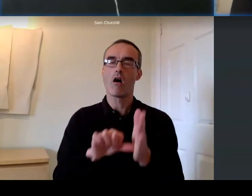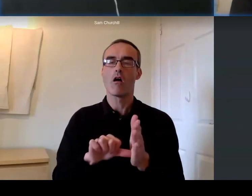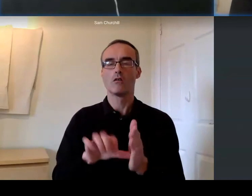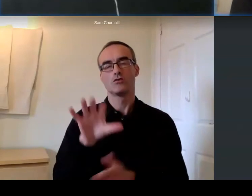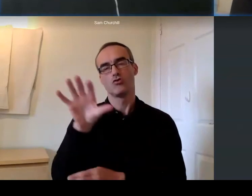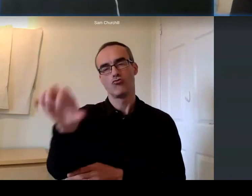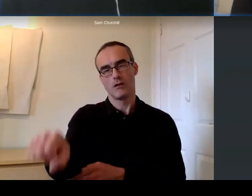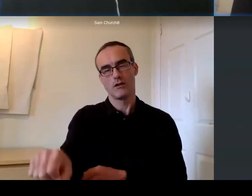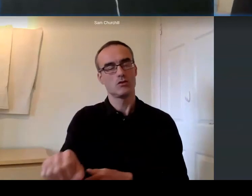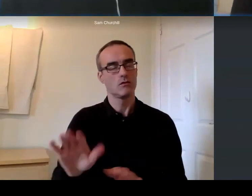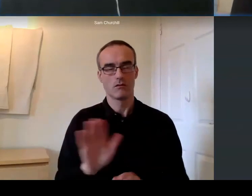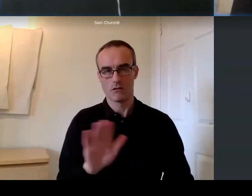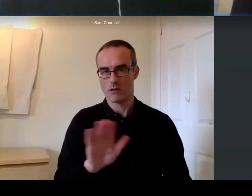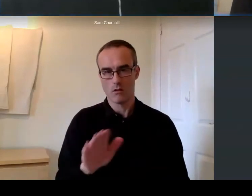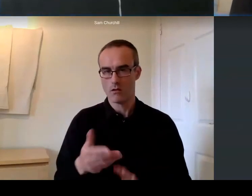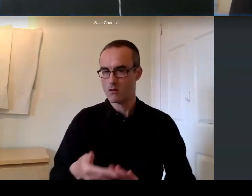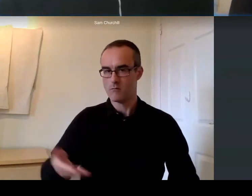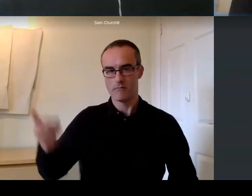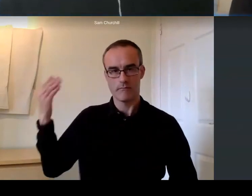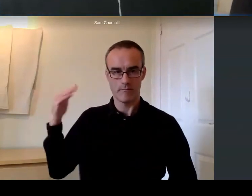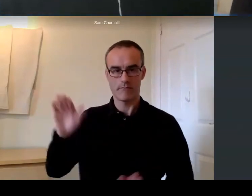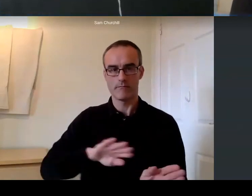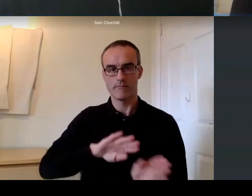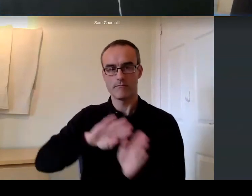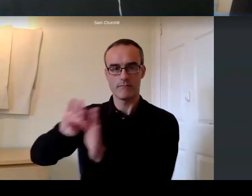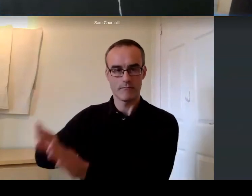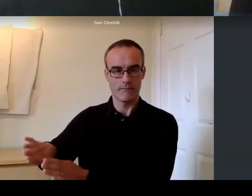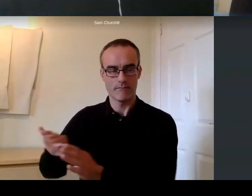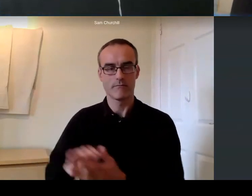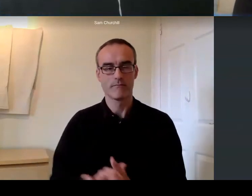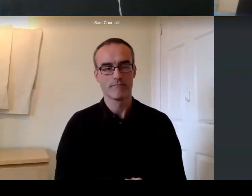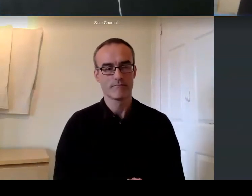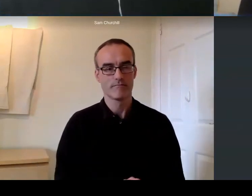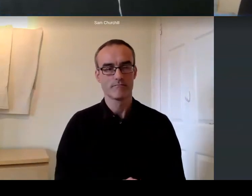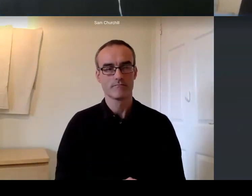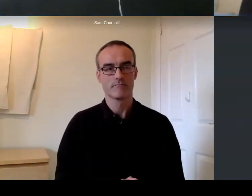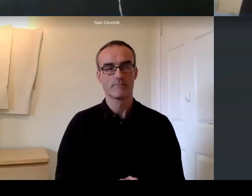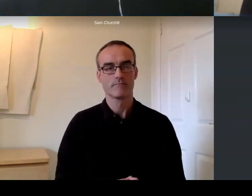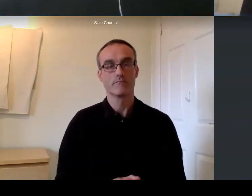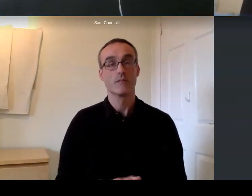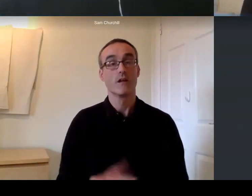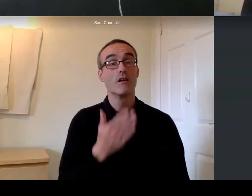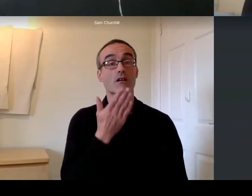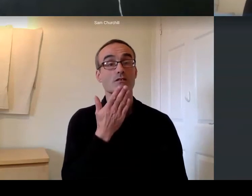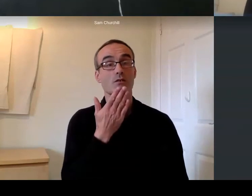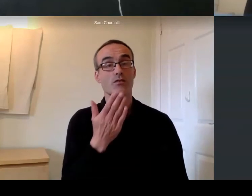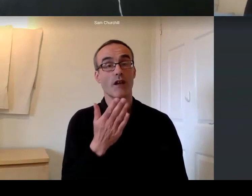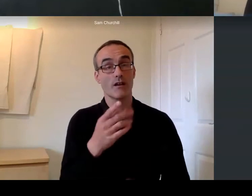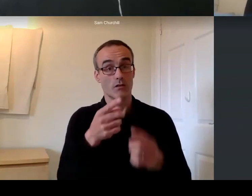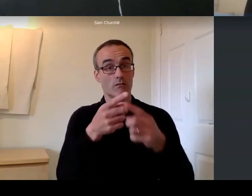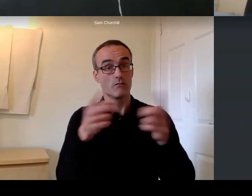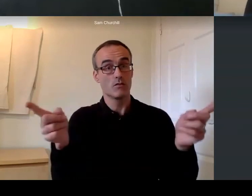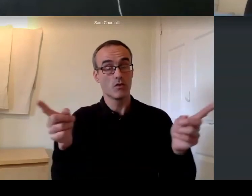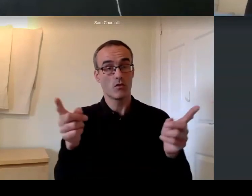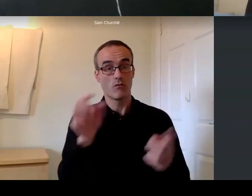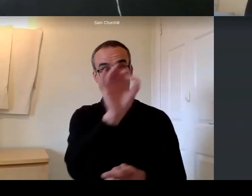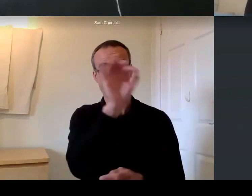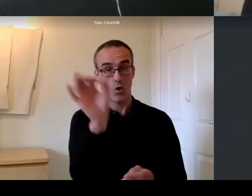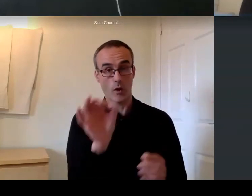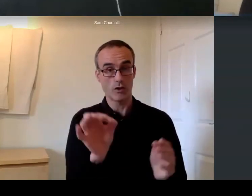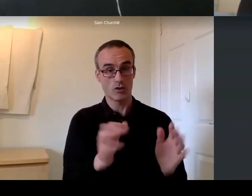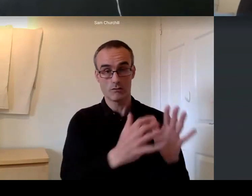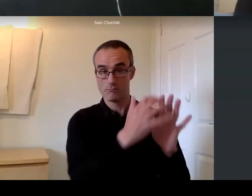Exactly. I'll move to the questions in the chat. Thank you so much for everybody that has placed any in there. We have a question from Megan for you,